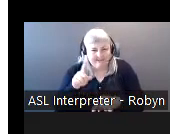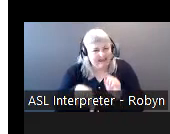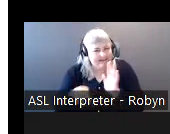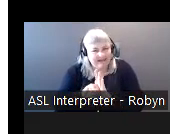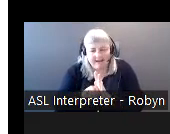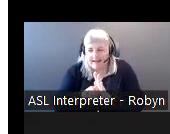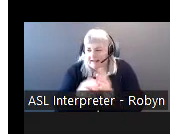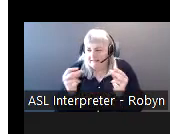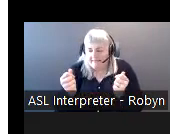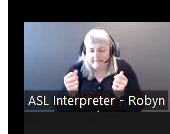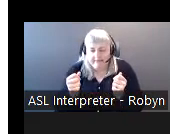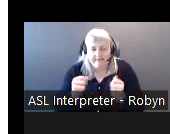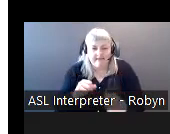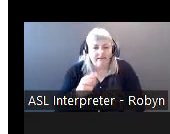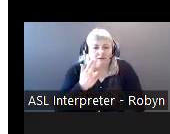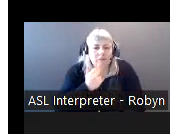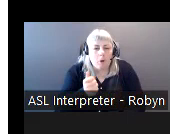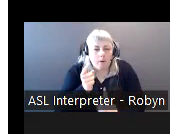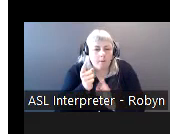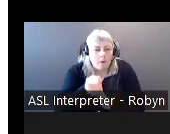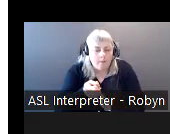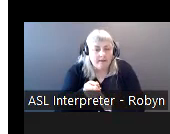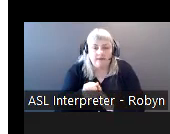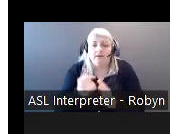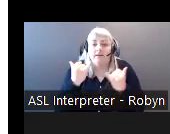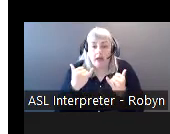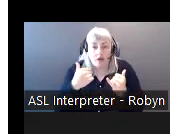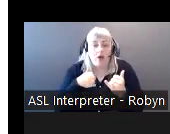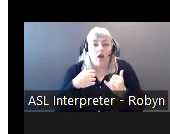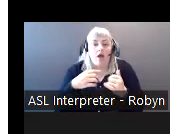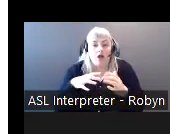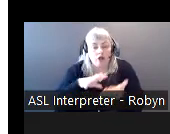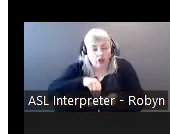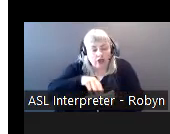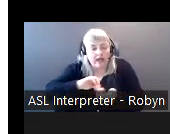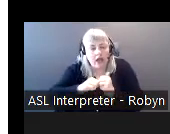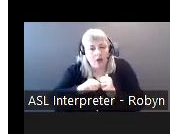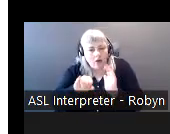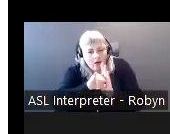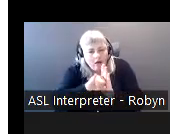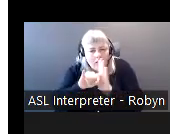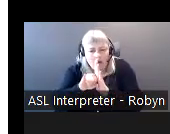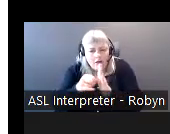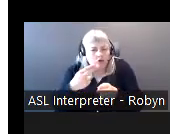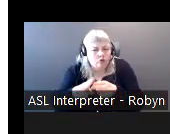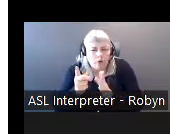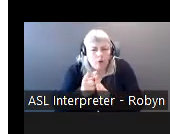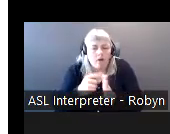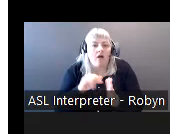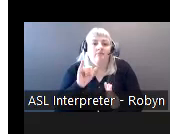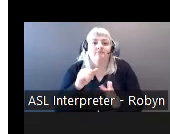those micro moments, the more I was able to be more flexible in and out of my